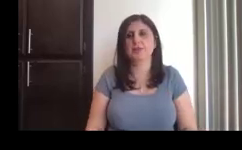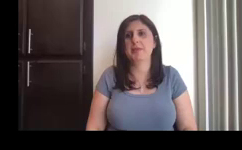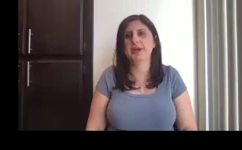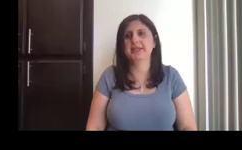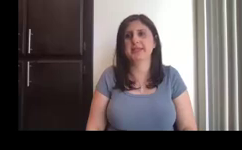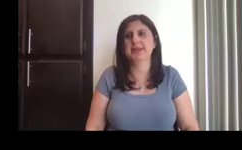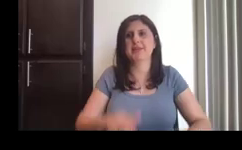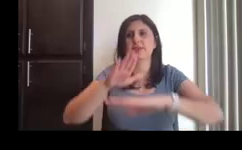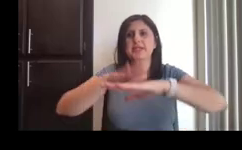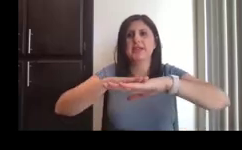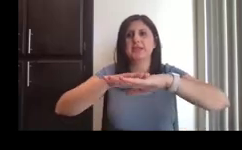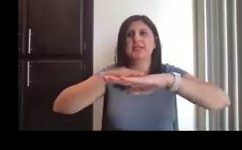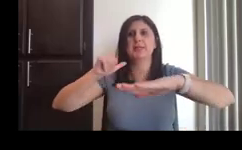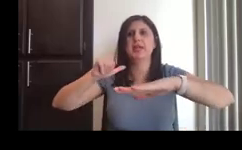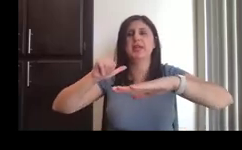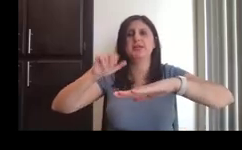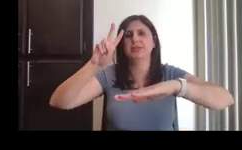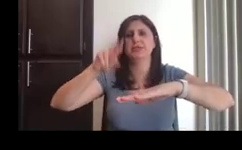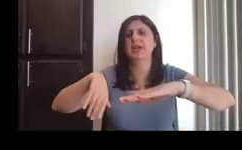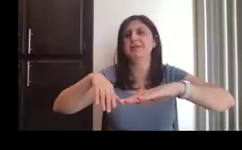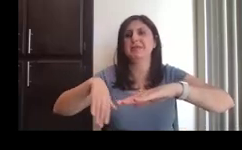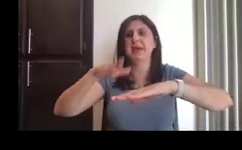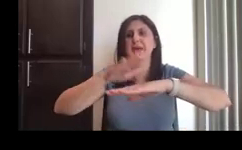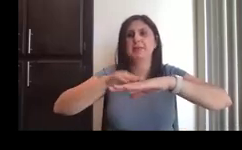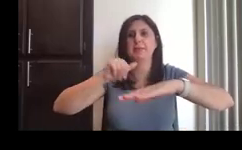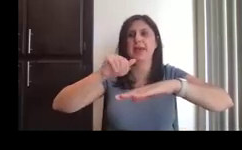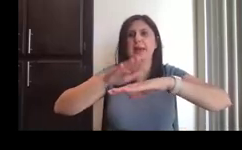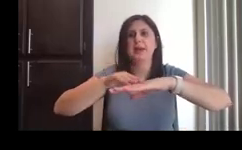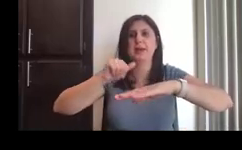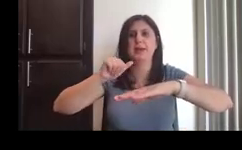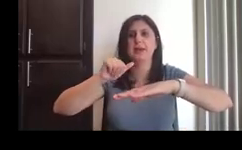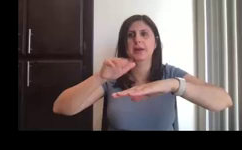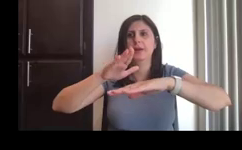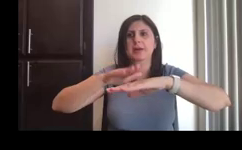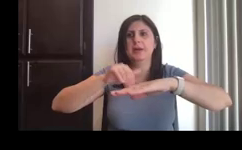Pet. Okay, so remember I said to be careful of the sign for summon. If you do it 2 times, it's pet. Pet.